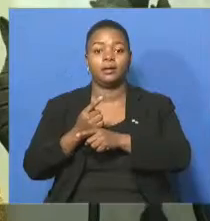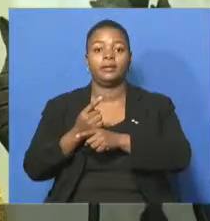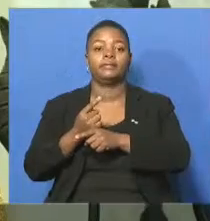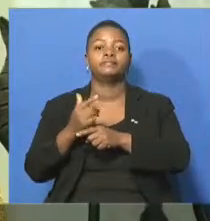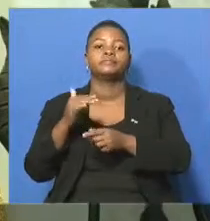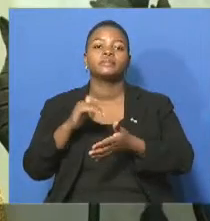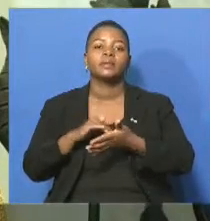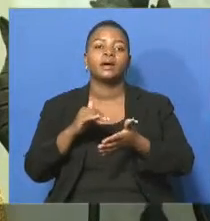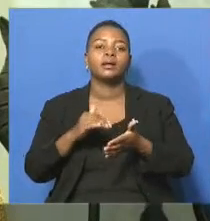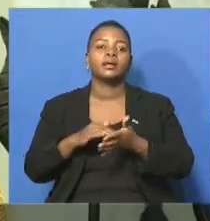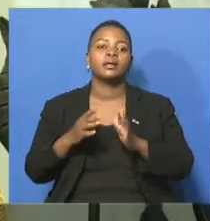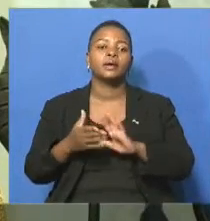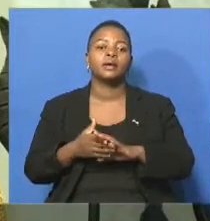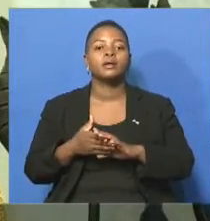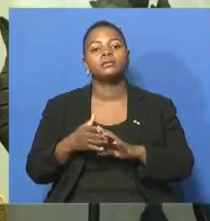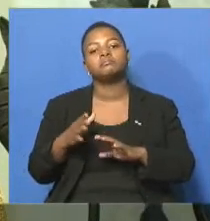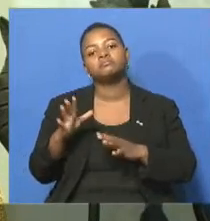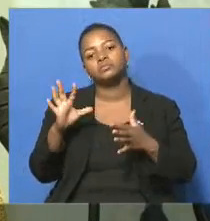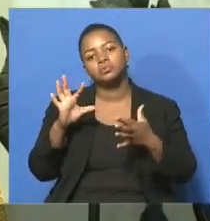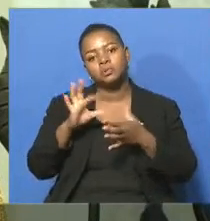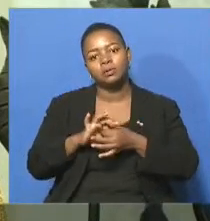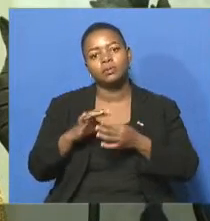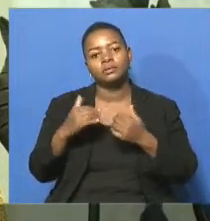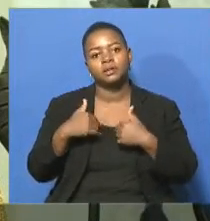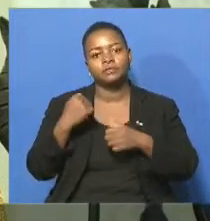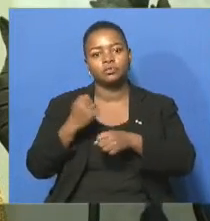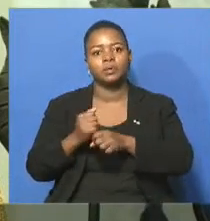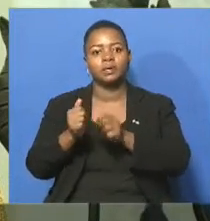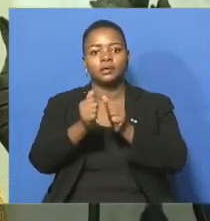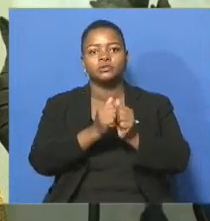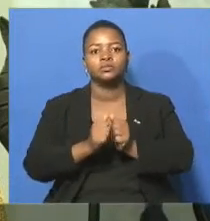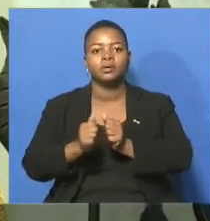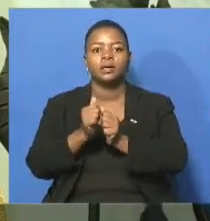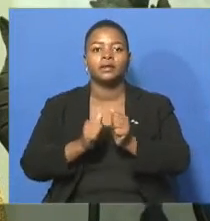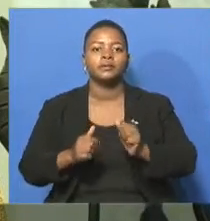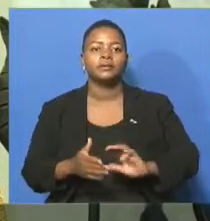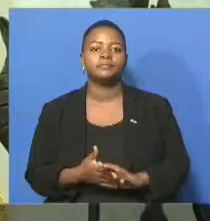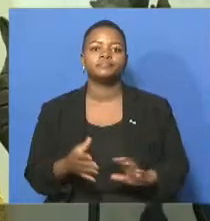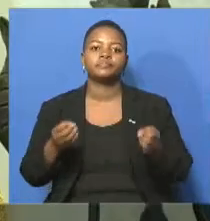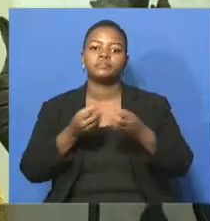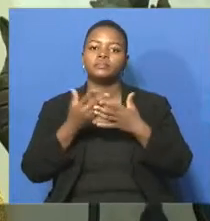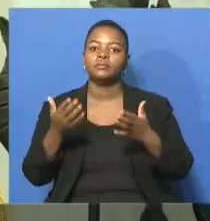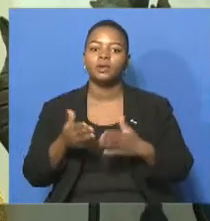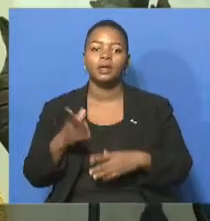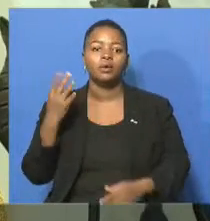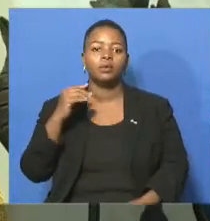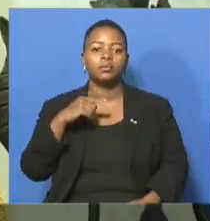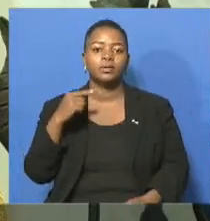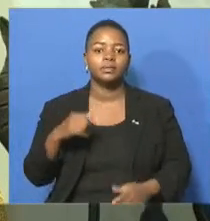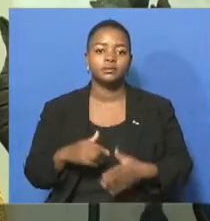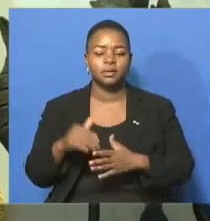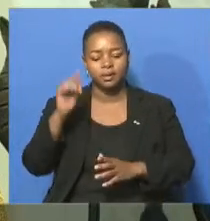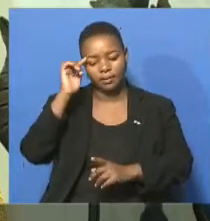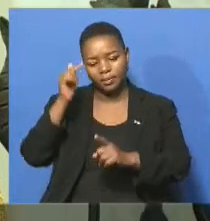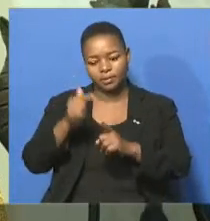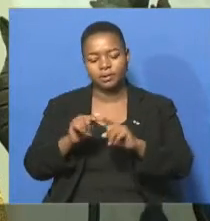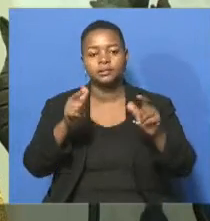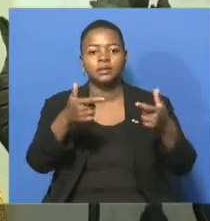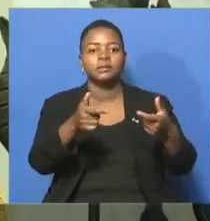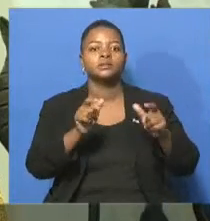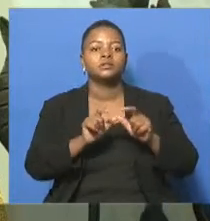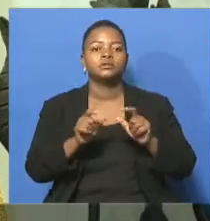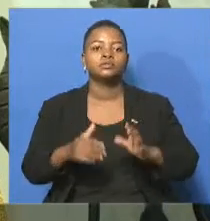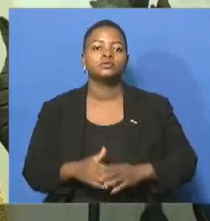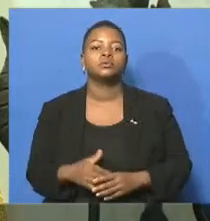all critical stakeholders. And of course, a lot was said about the target group there is